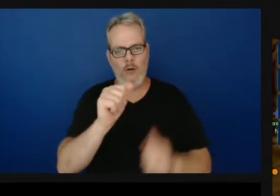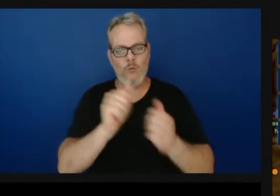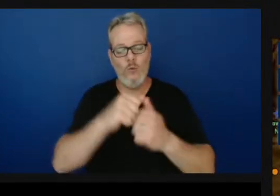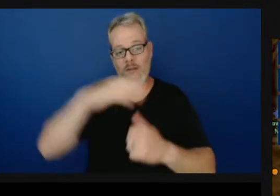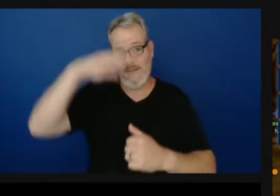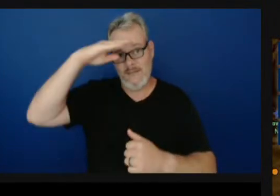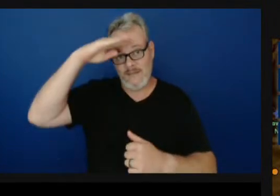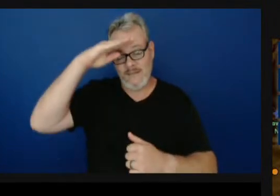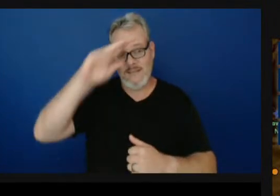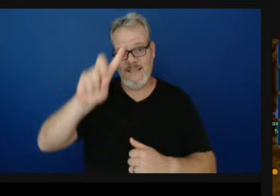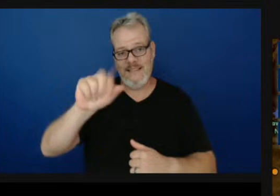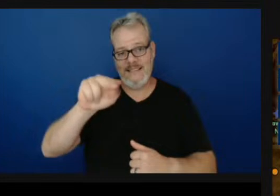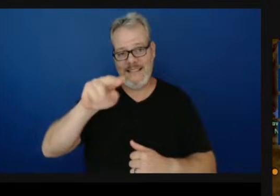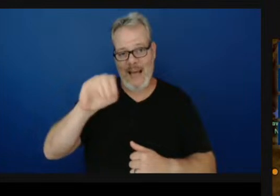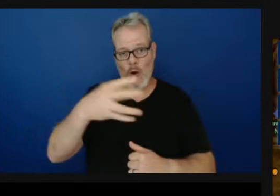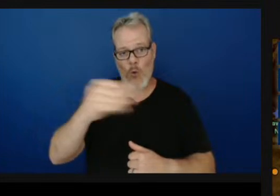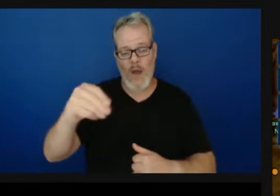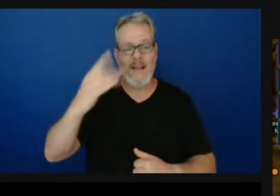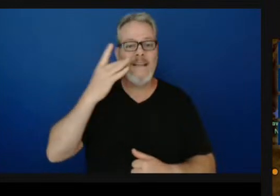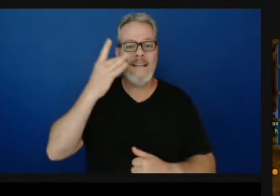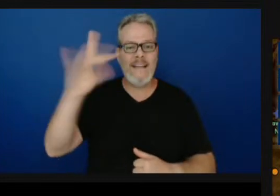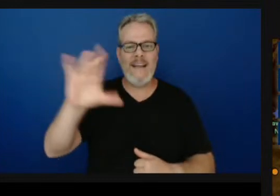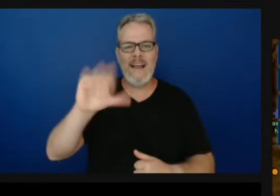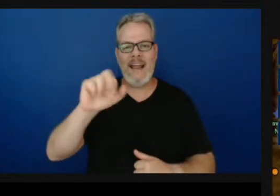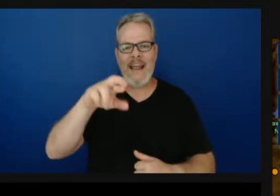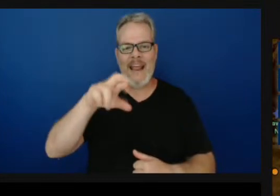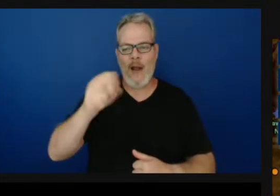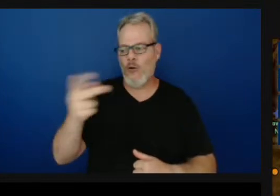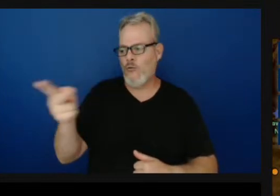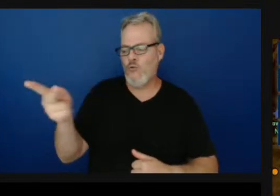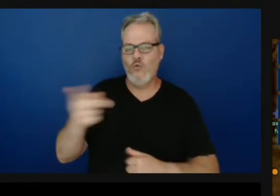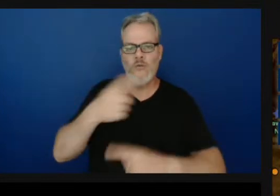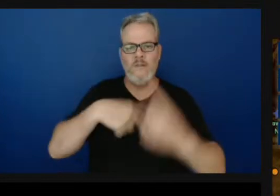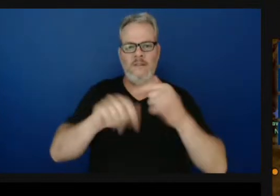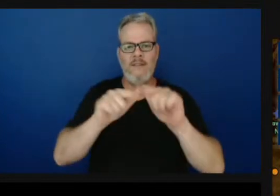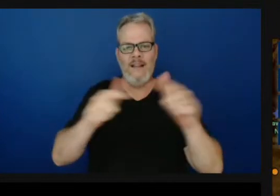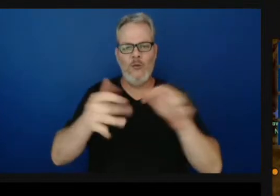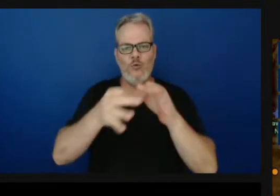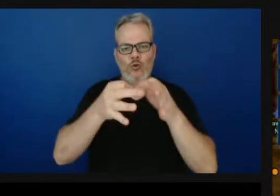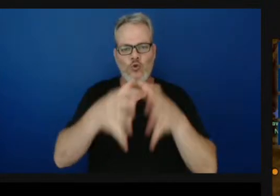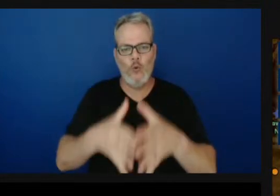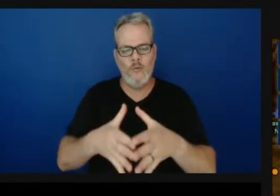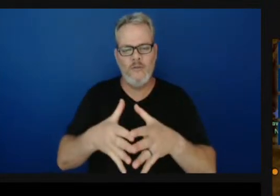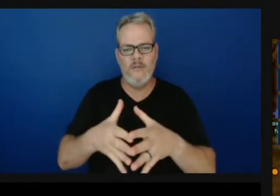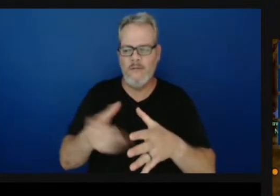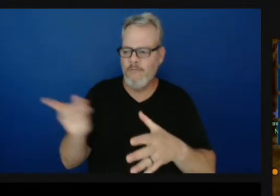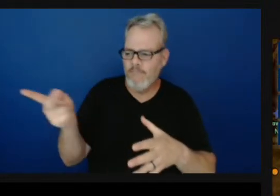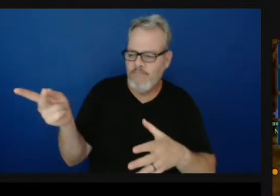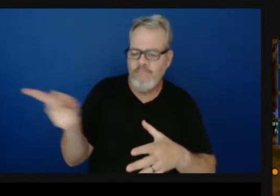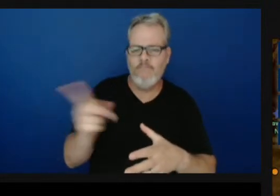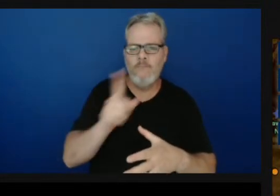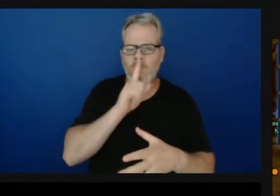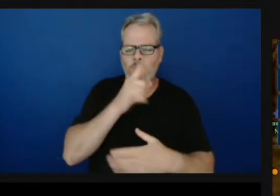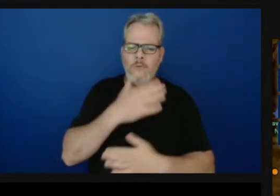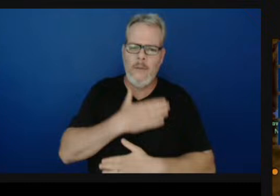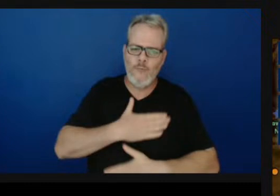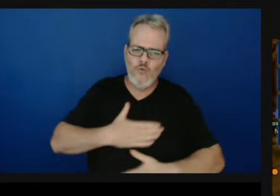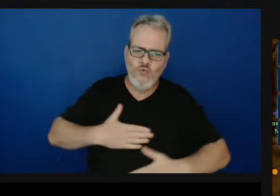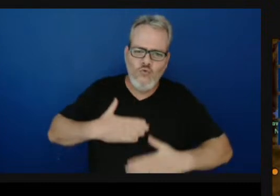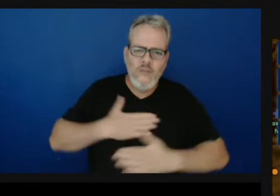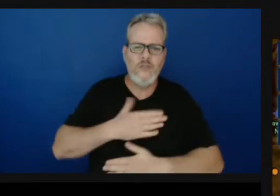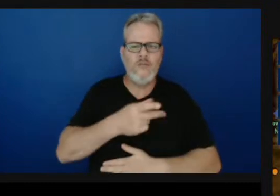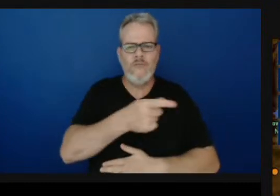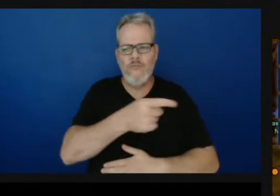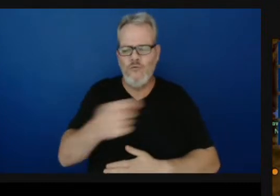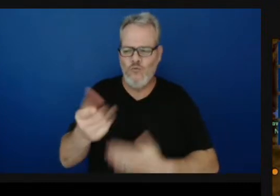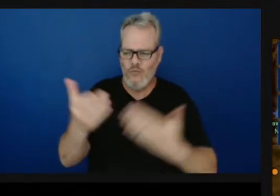Kīri. Mahalo to you guys, as always, every week. We appreciate you making our content accessible to a